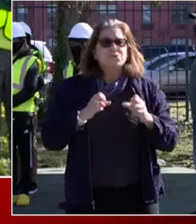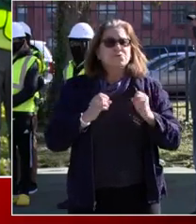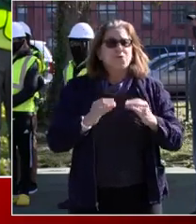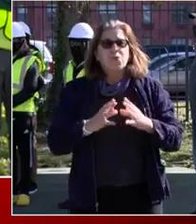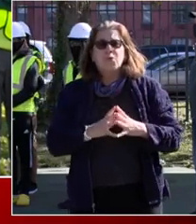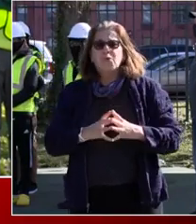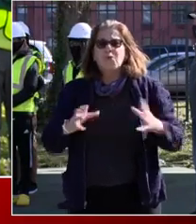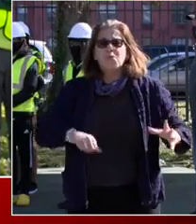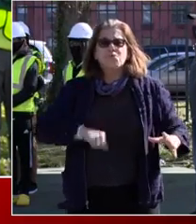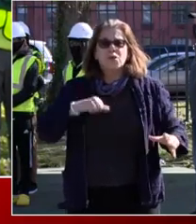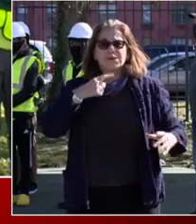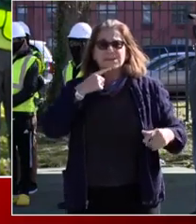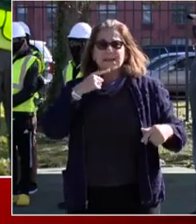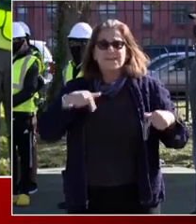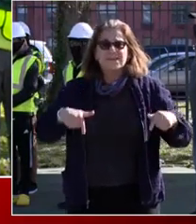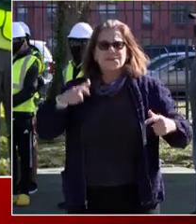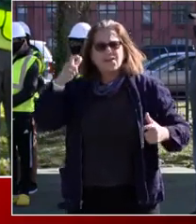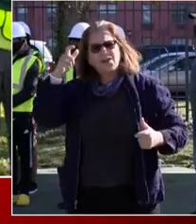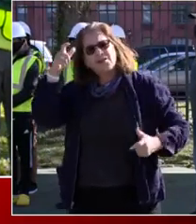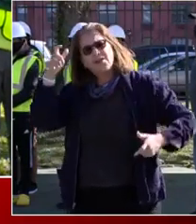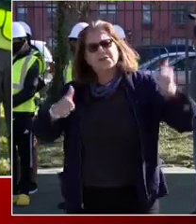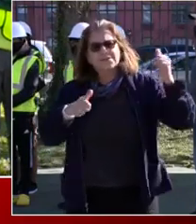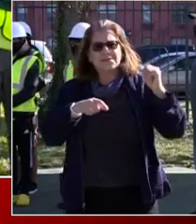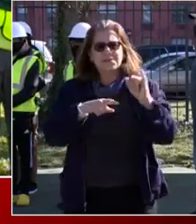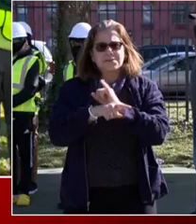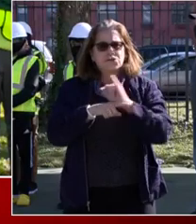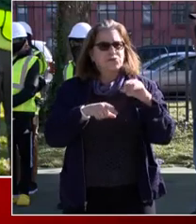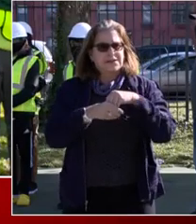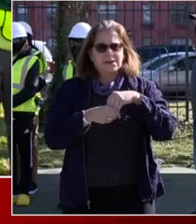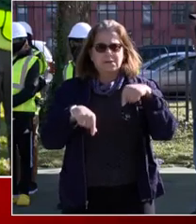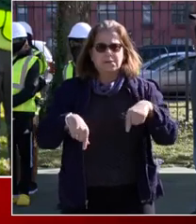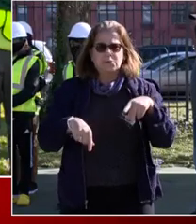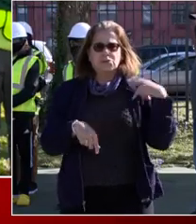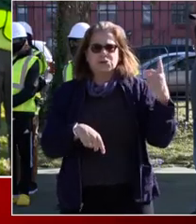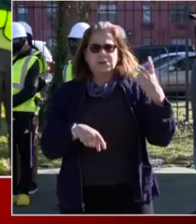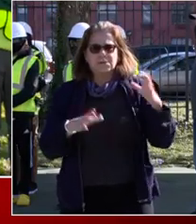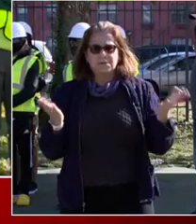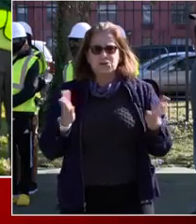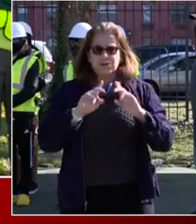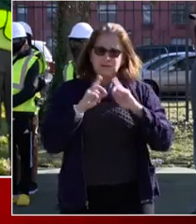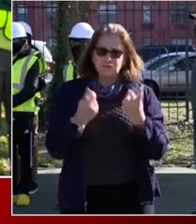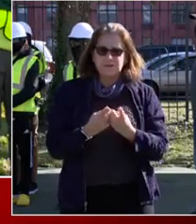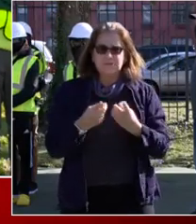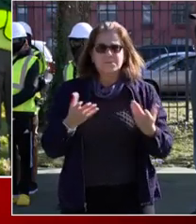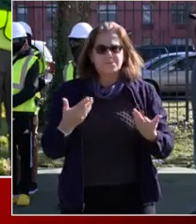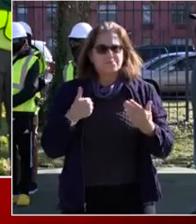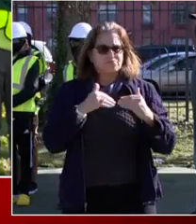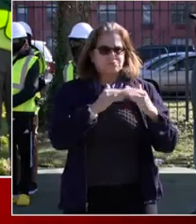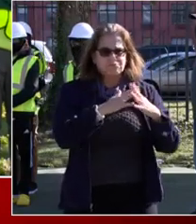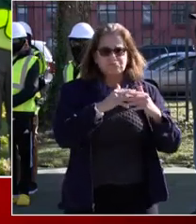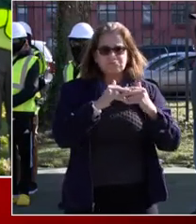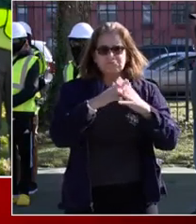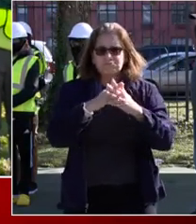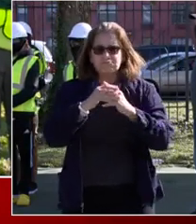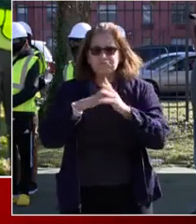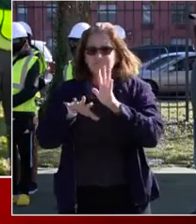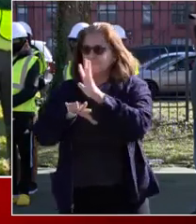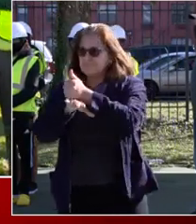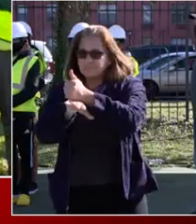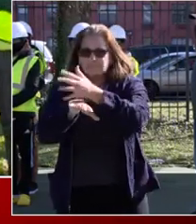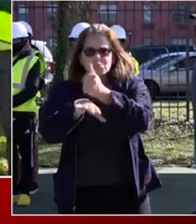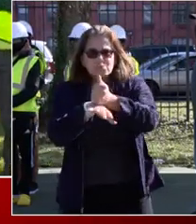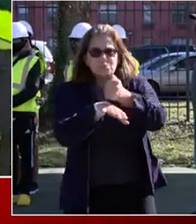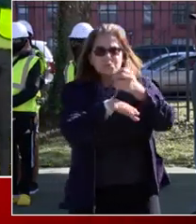district, and we are really making a difference to building solar installation across of the city and changing the way that DC is